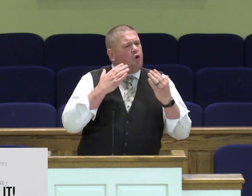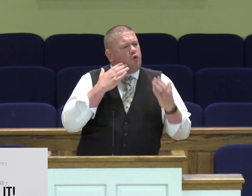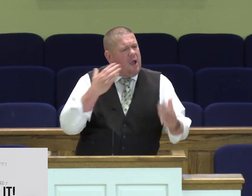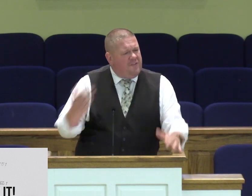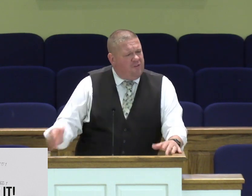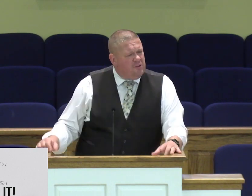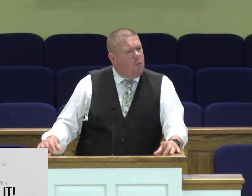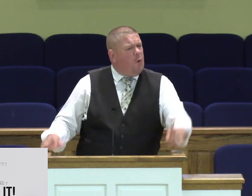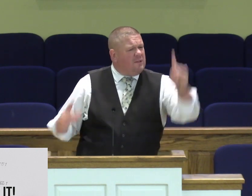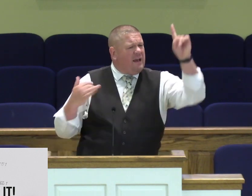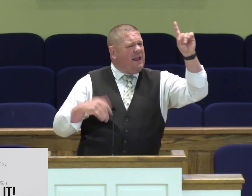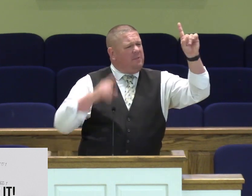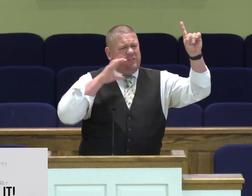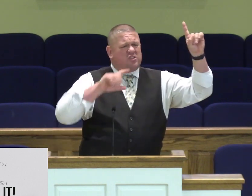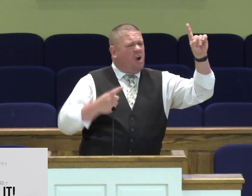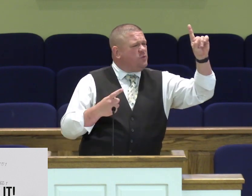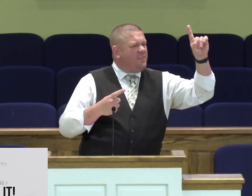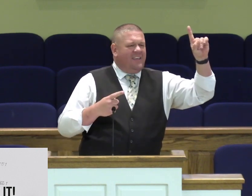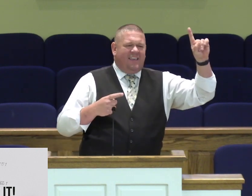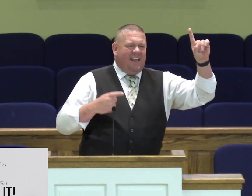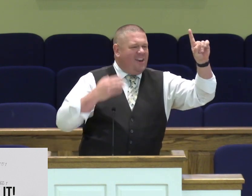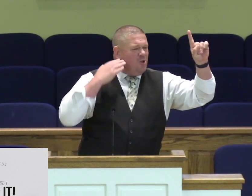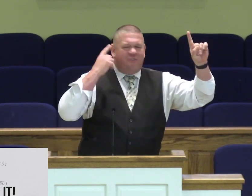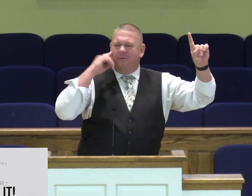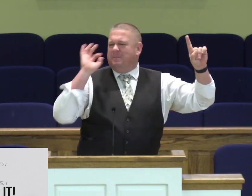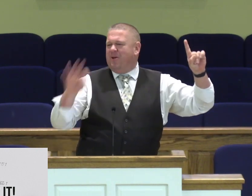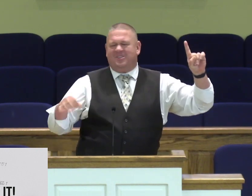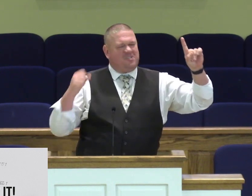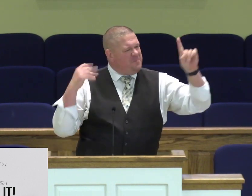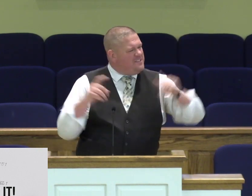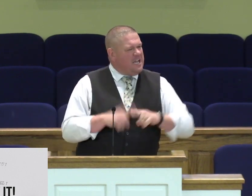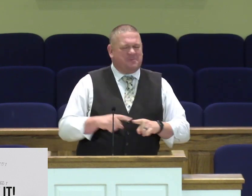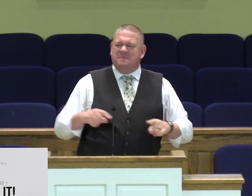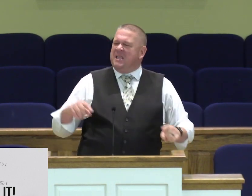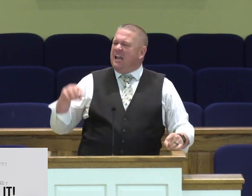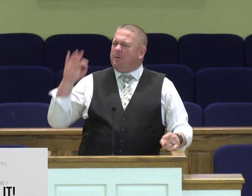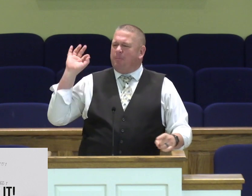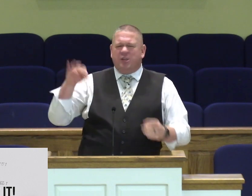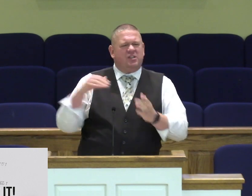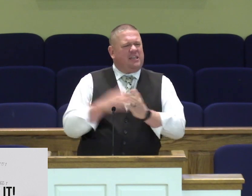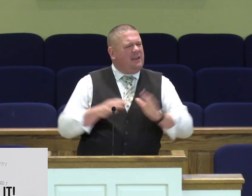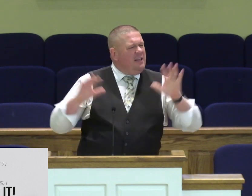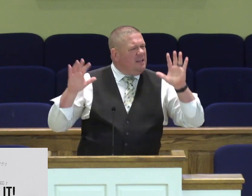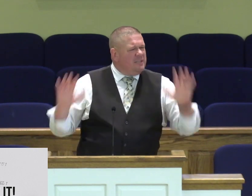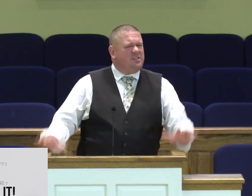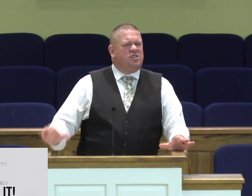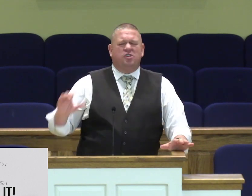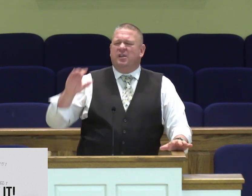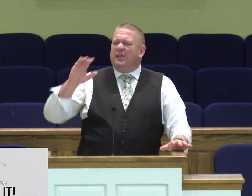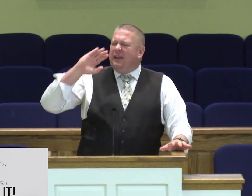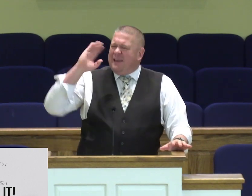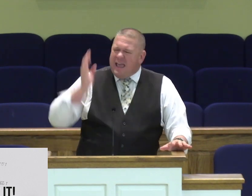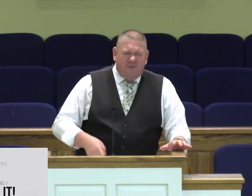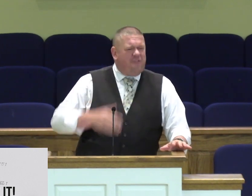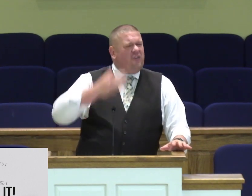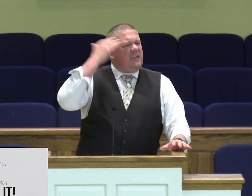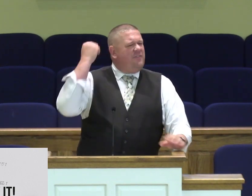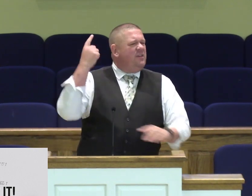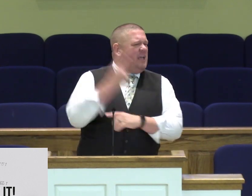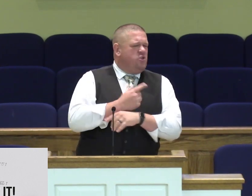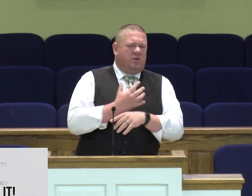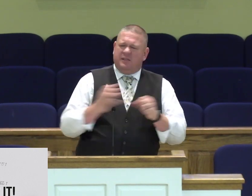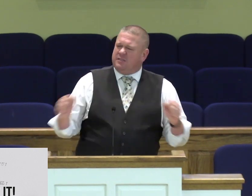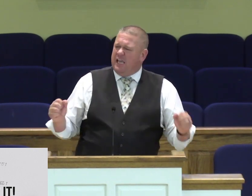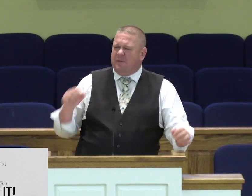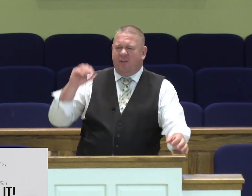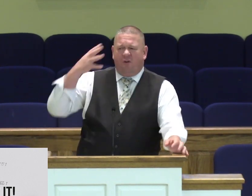more grateful. Number one tonight, I believe it starts with, and I know you've heard me preach this so many times, and I'm going to preach it again. Listen, church, never forget the